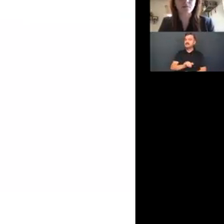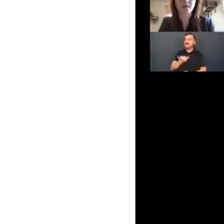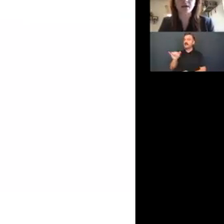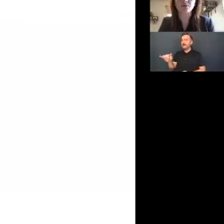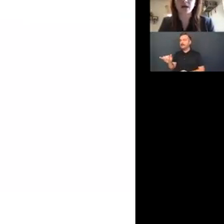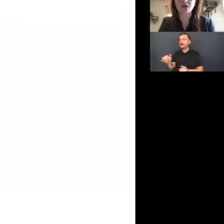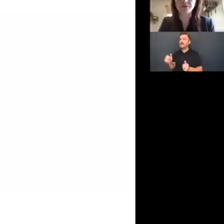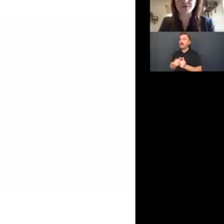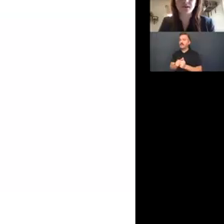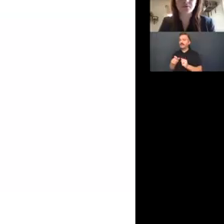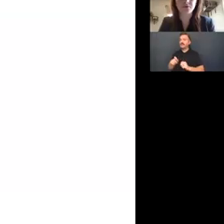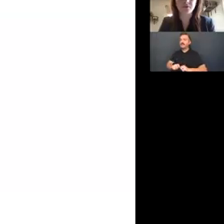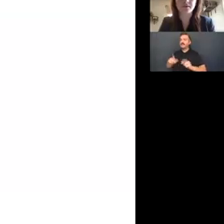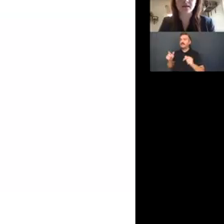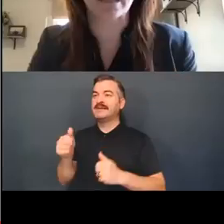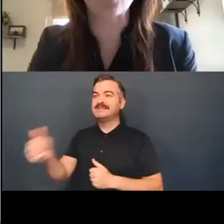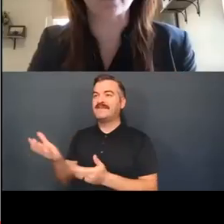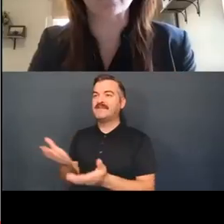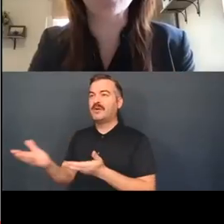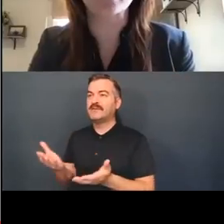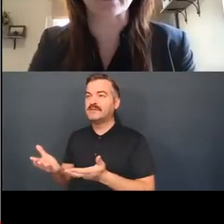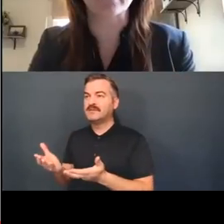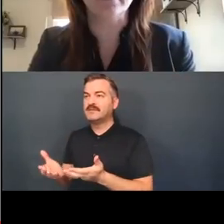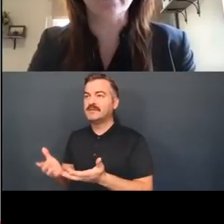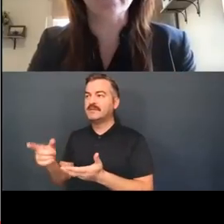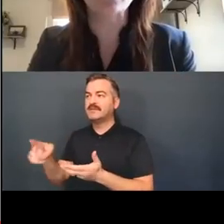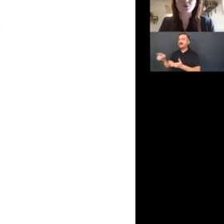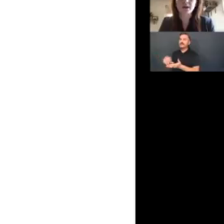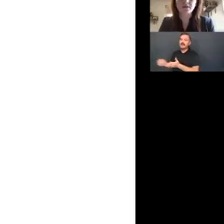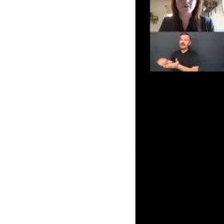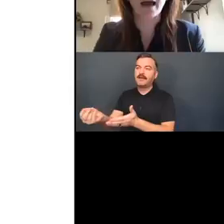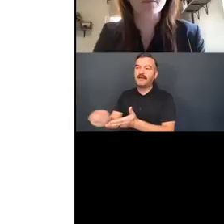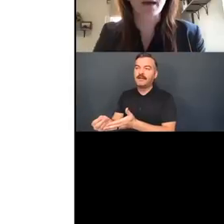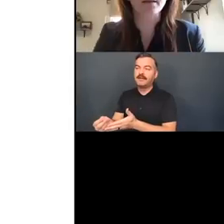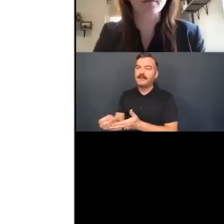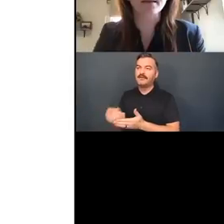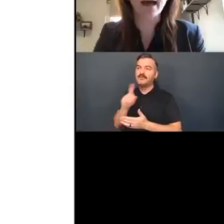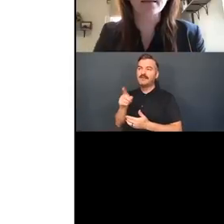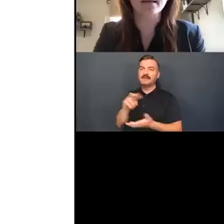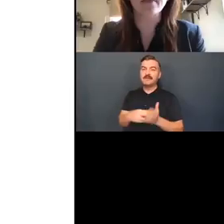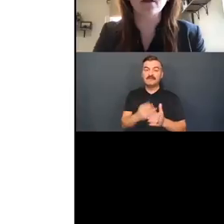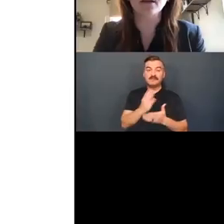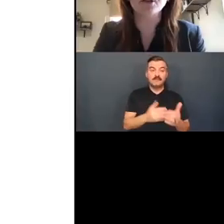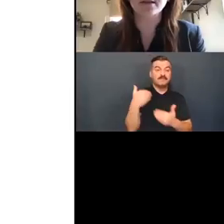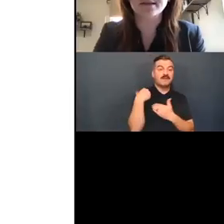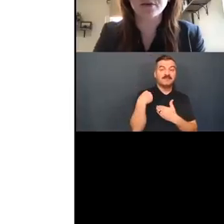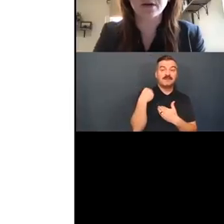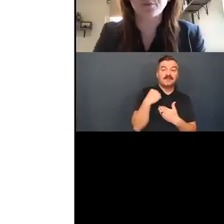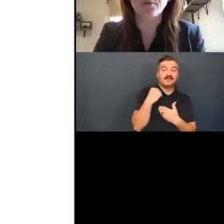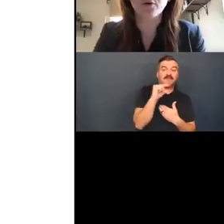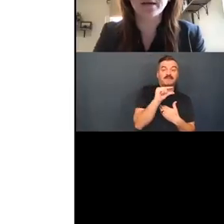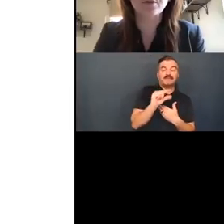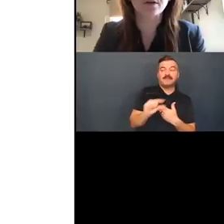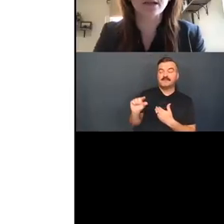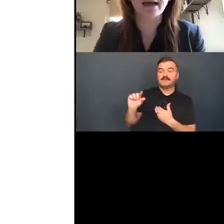obtained with the introduction of self-service in catering and purchasing. It transfers aspects of the task and the knowledge necessary to